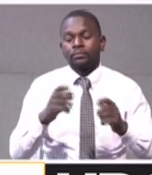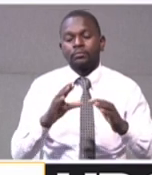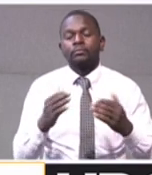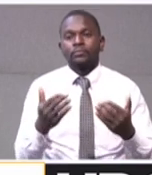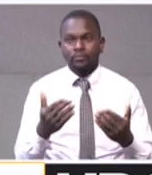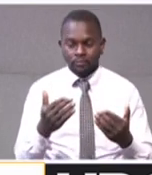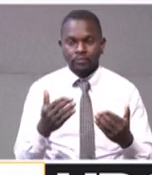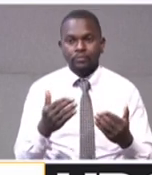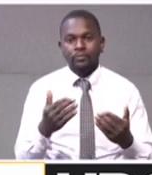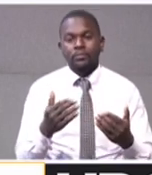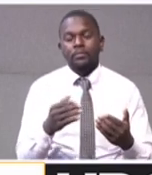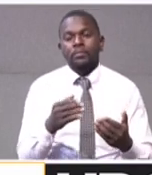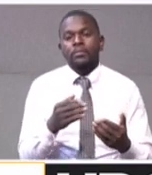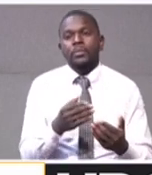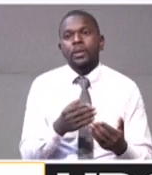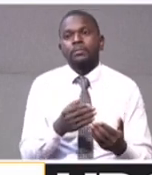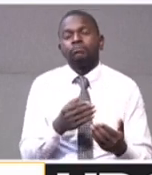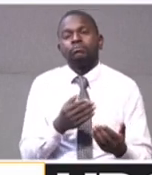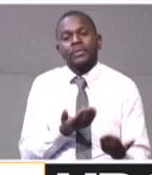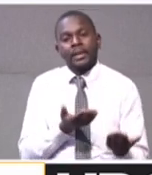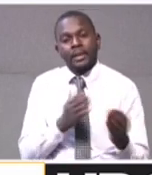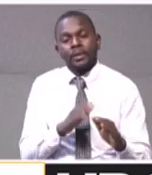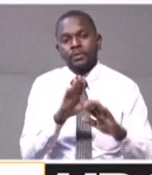Then it kills also by